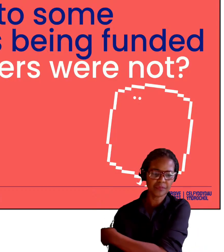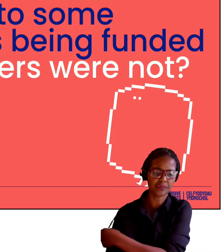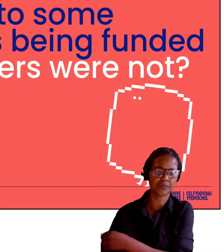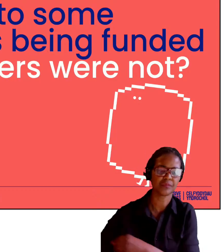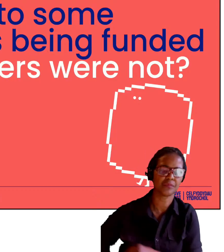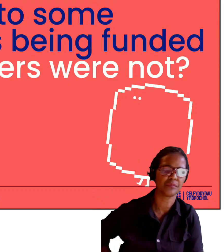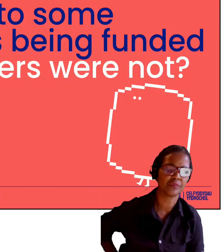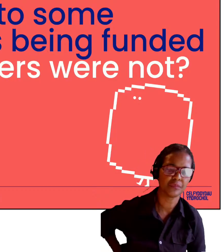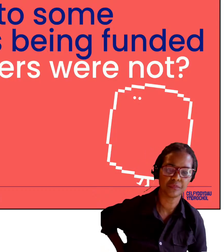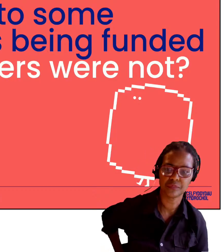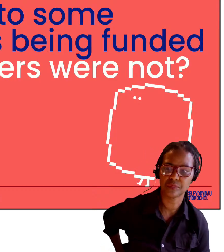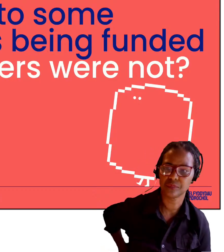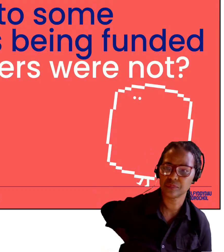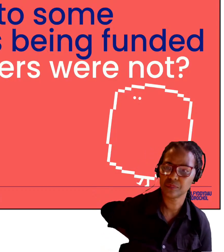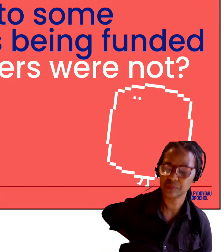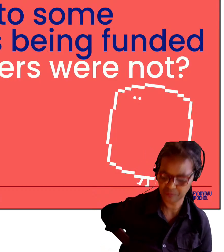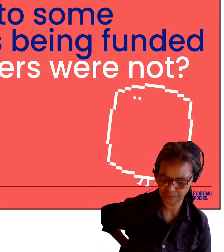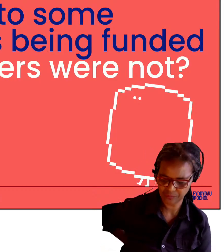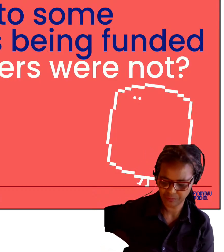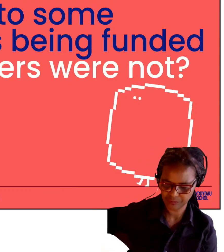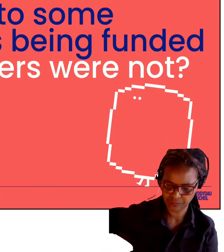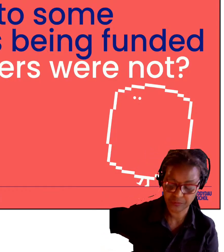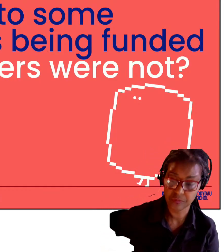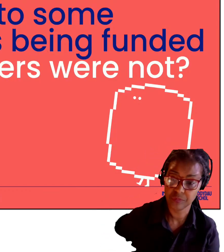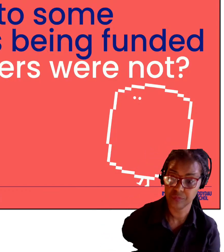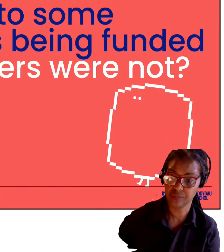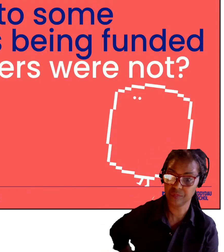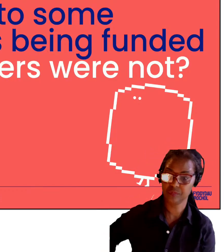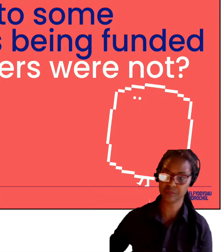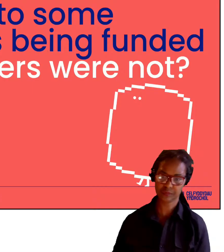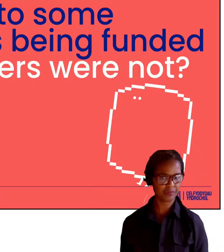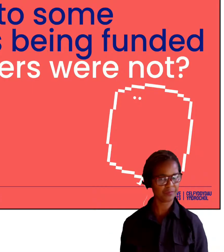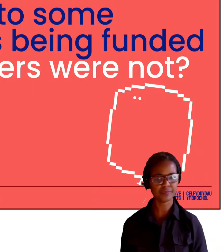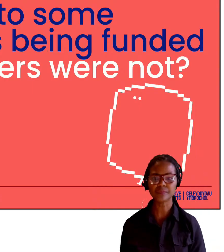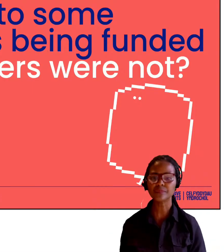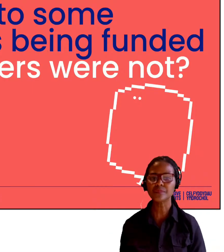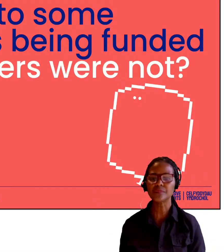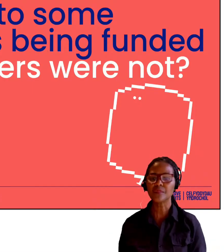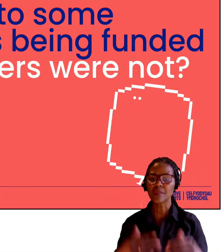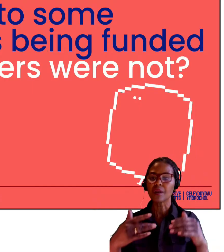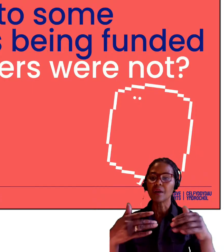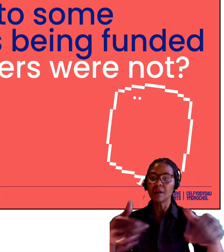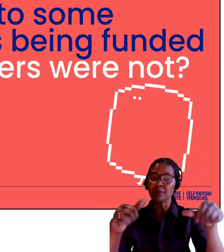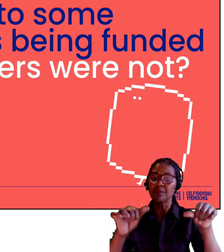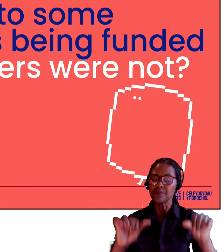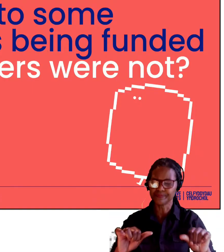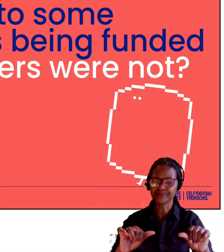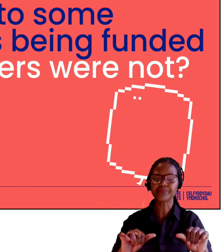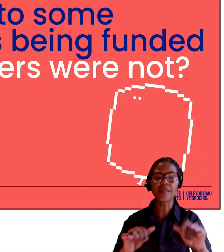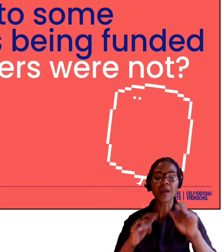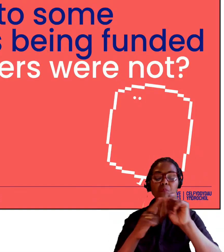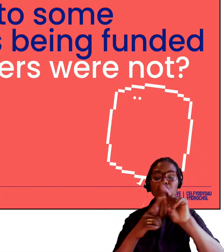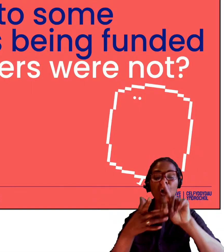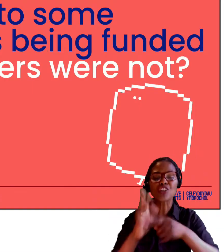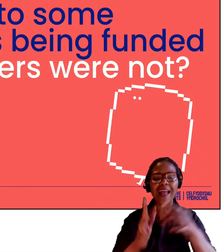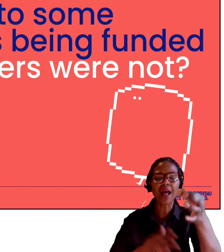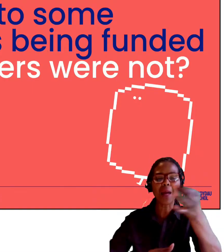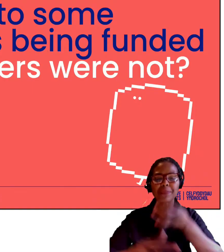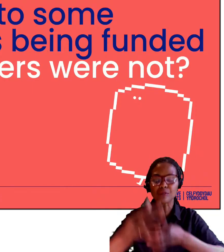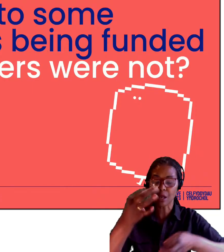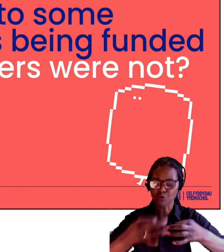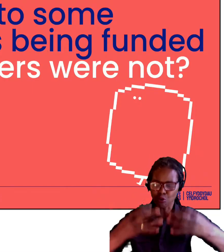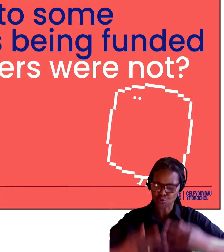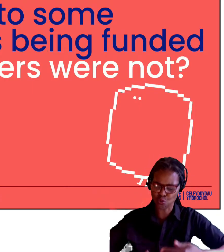So moving on to how projects were scored and what led to some proposals being